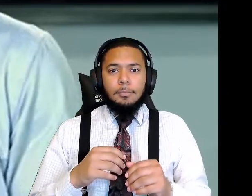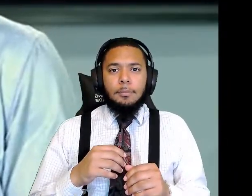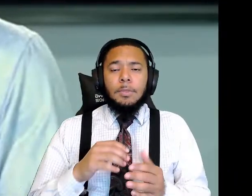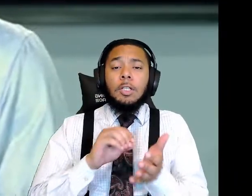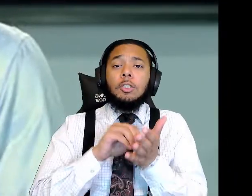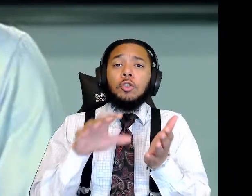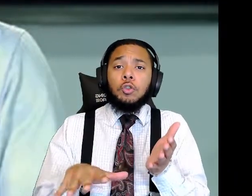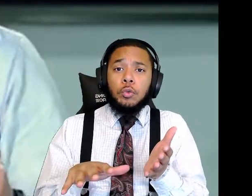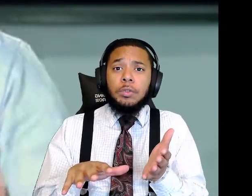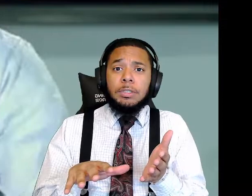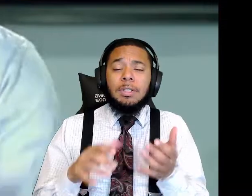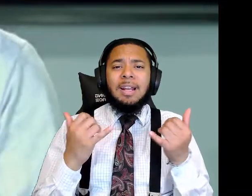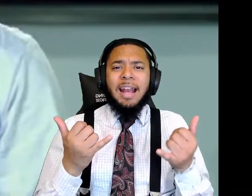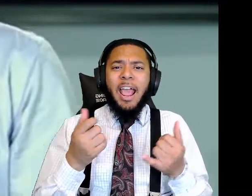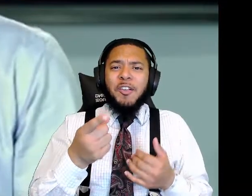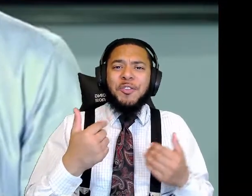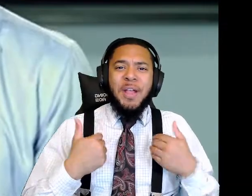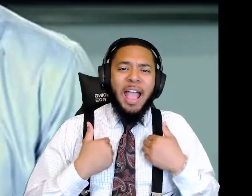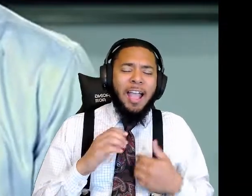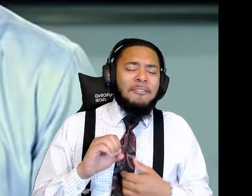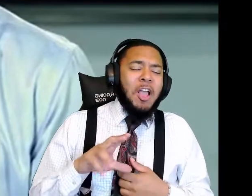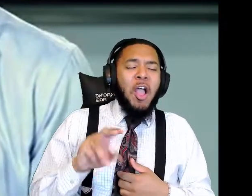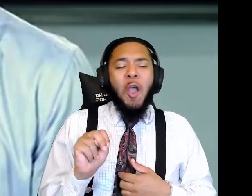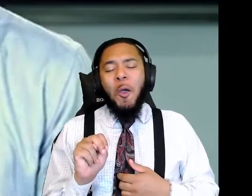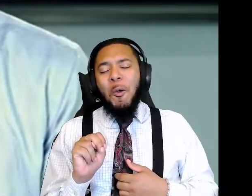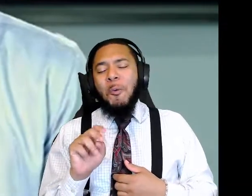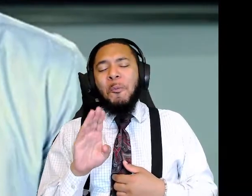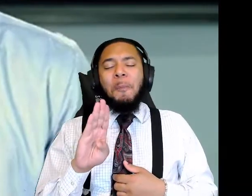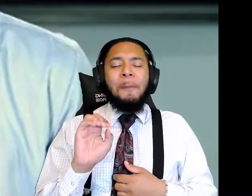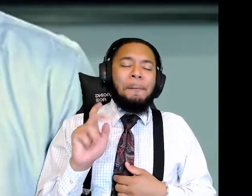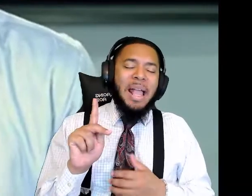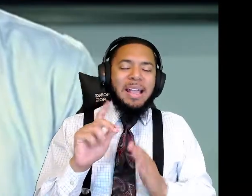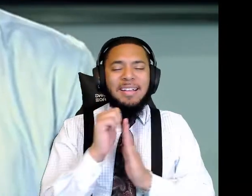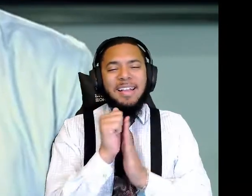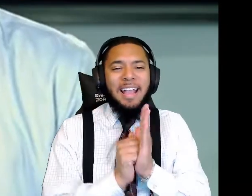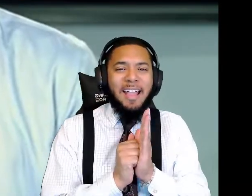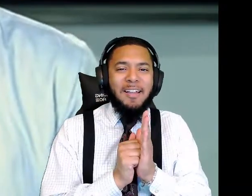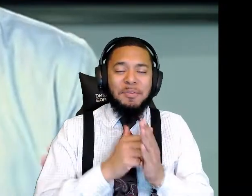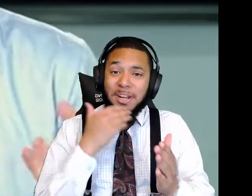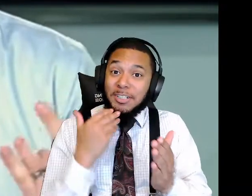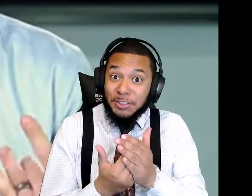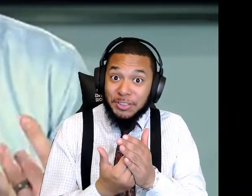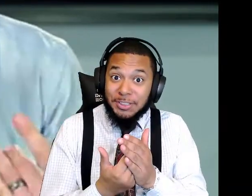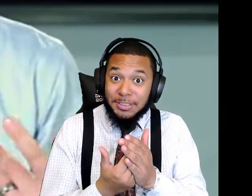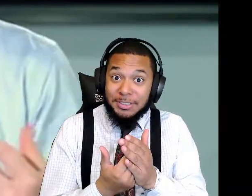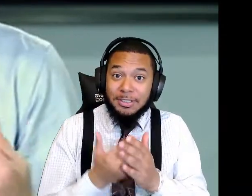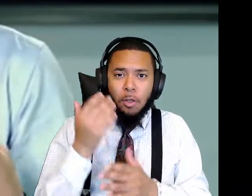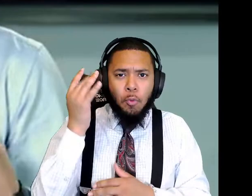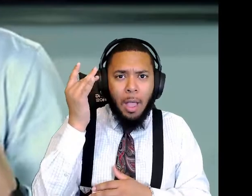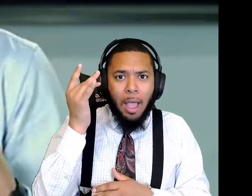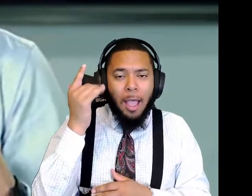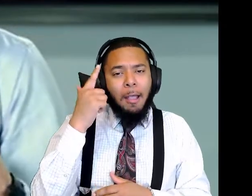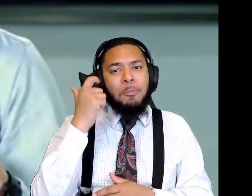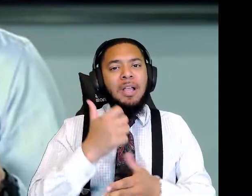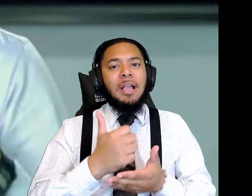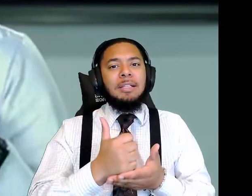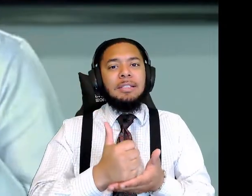So students, you have your own bank account now. And that's a good thing because bank accounts help us receive